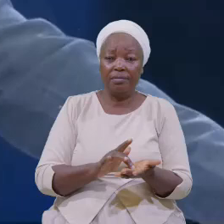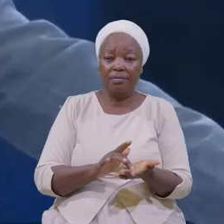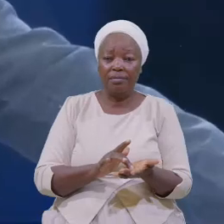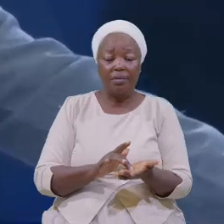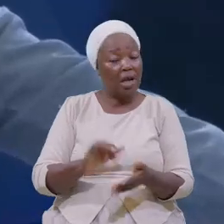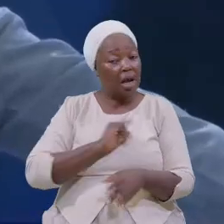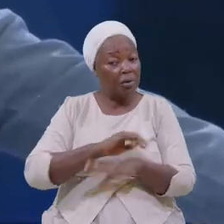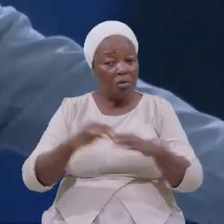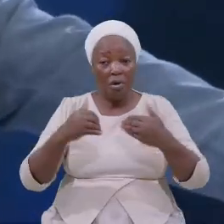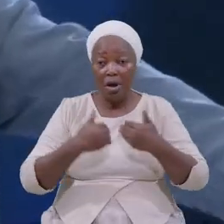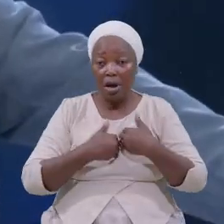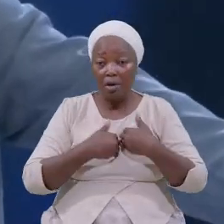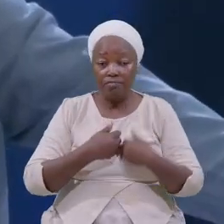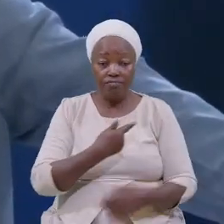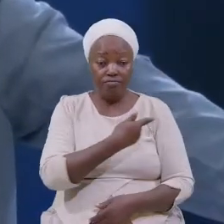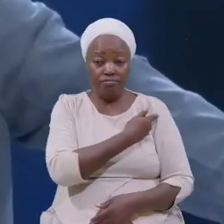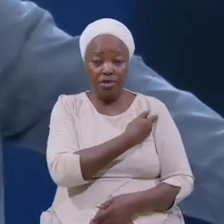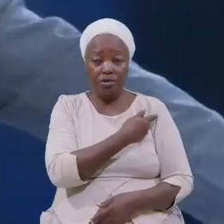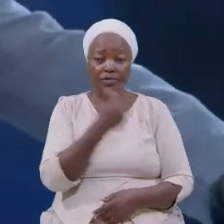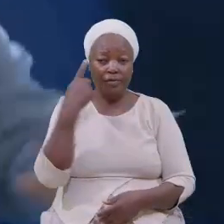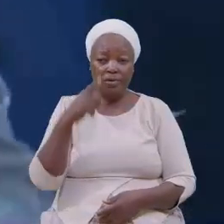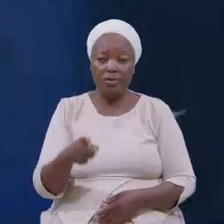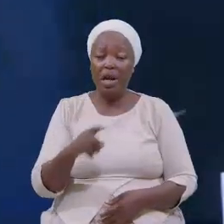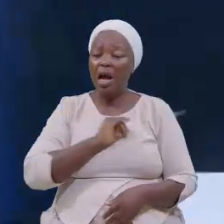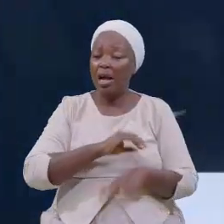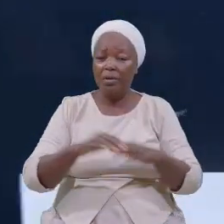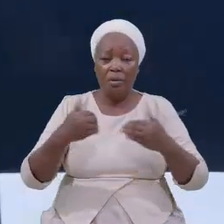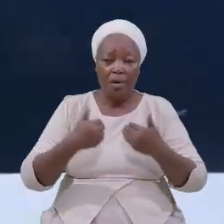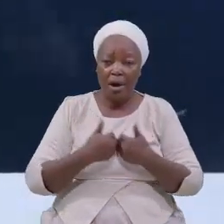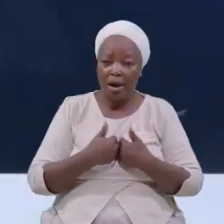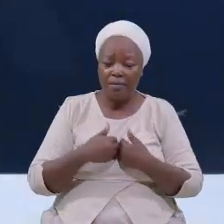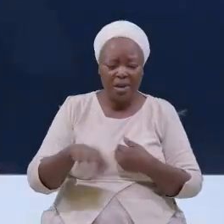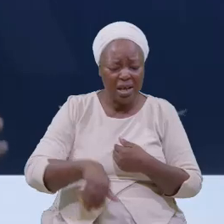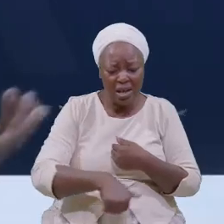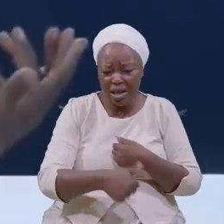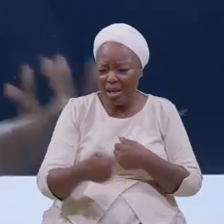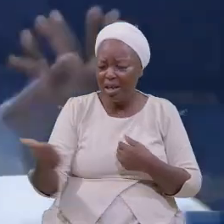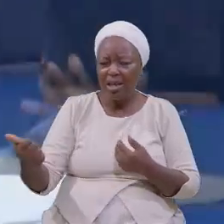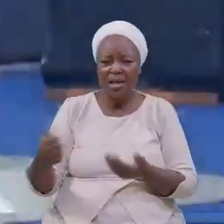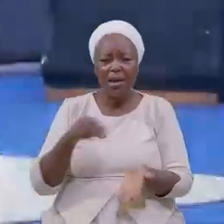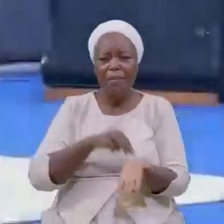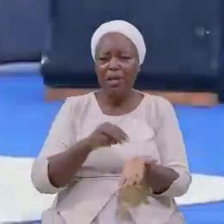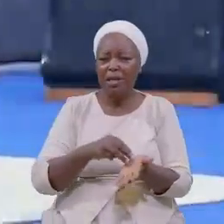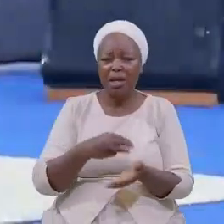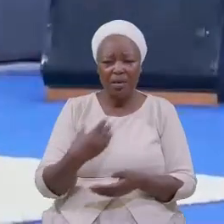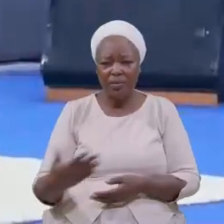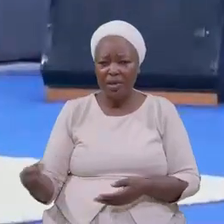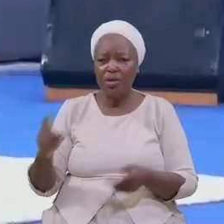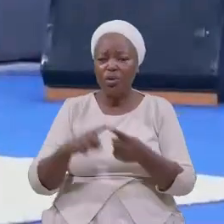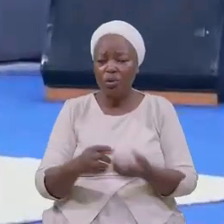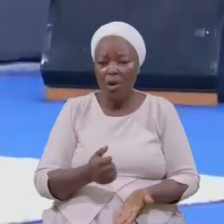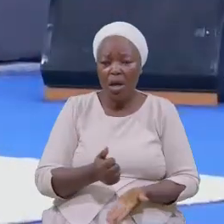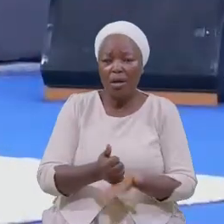I don't have injection. I don't have any medical tool to help